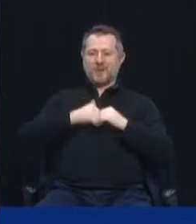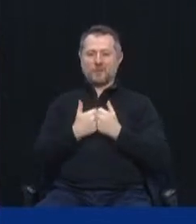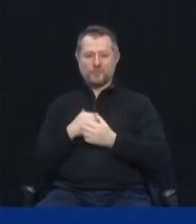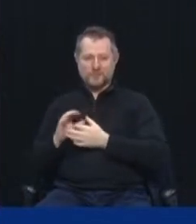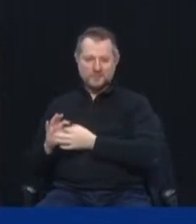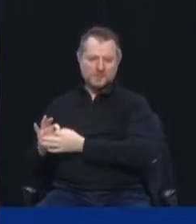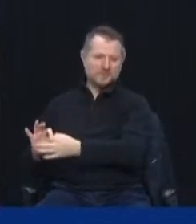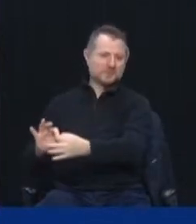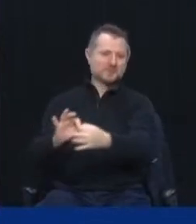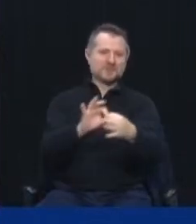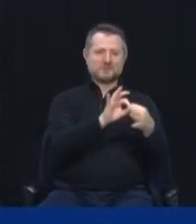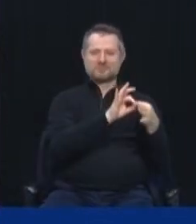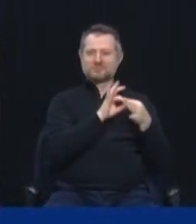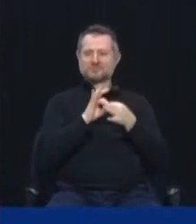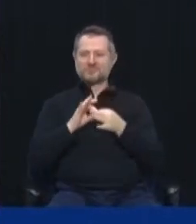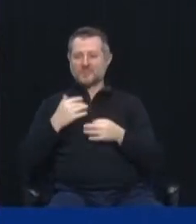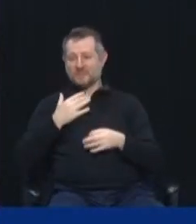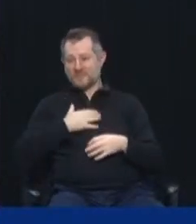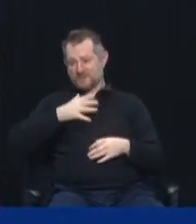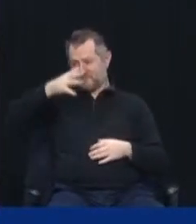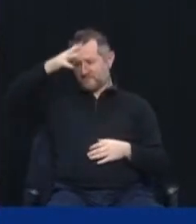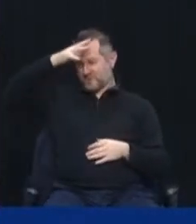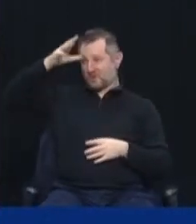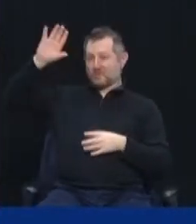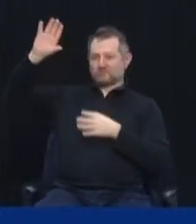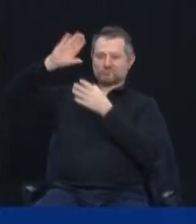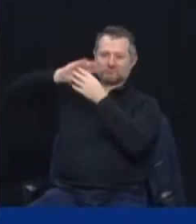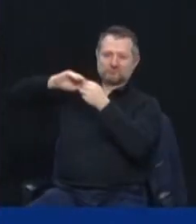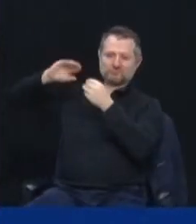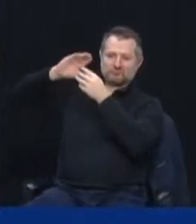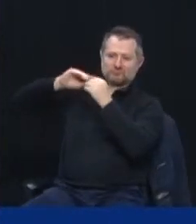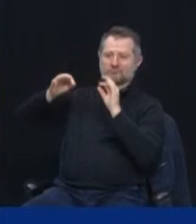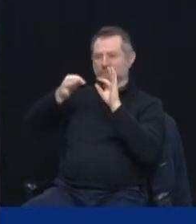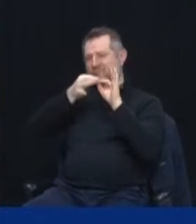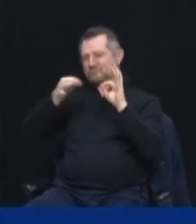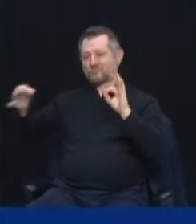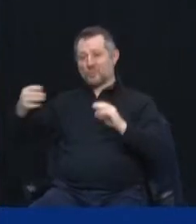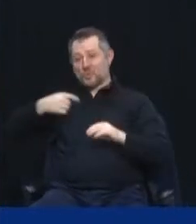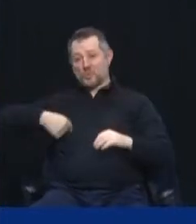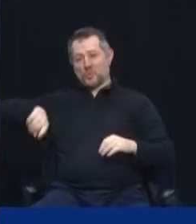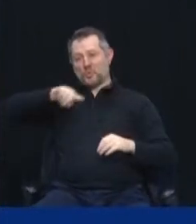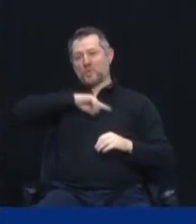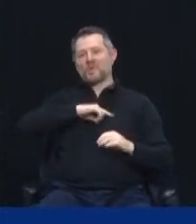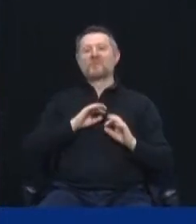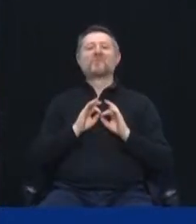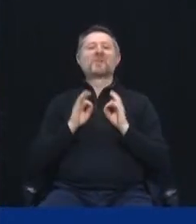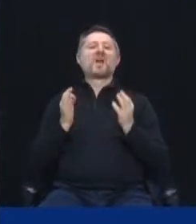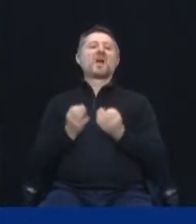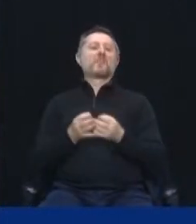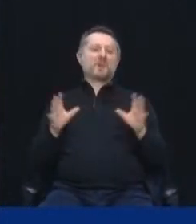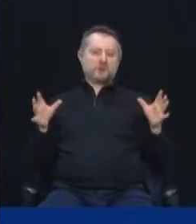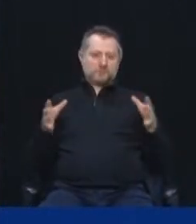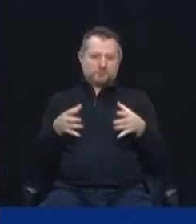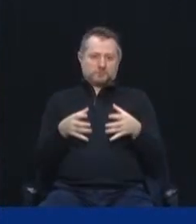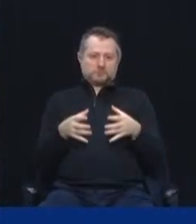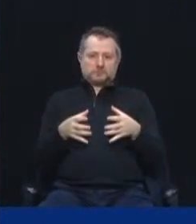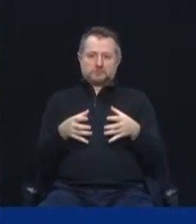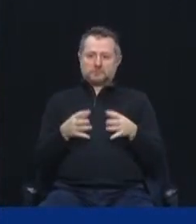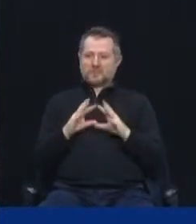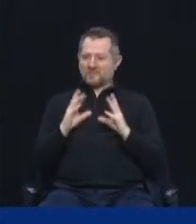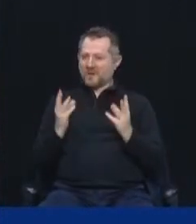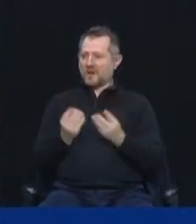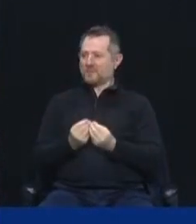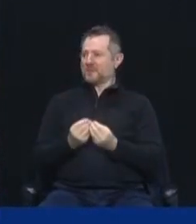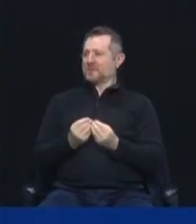My father used to say it nice and simple. We're a family. The family of New York, he used to call it. We're